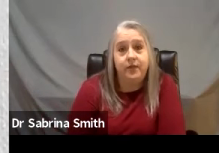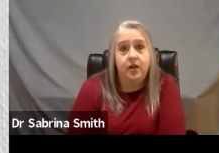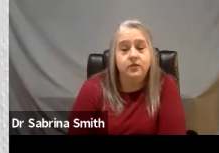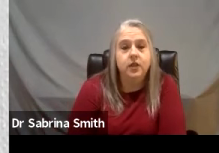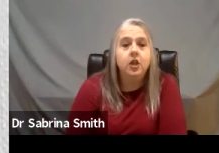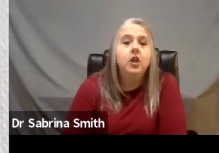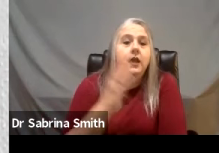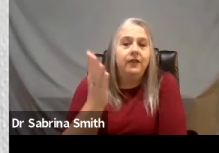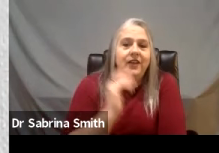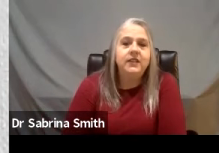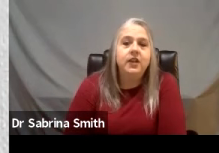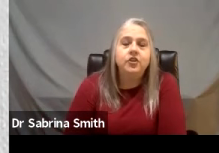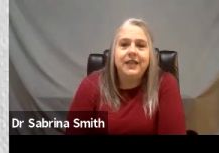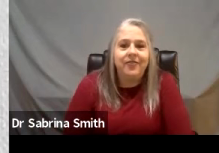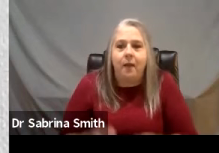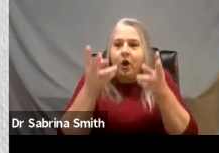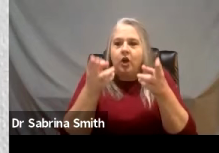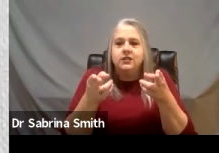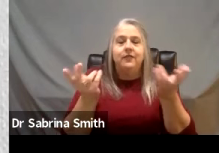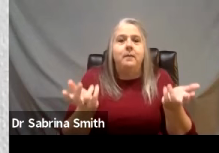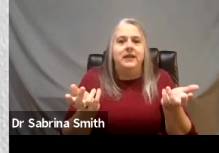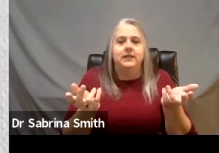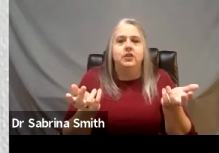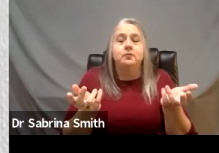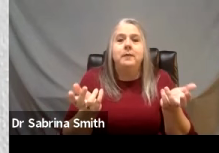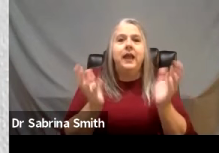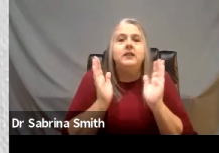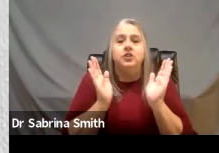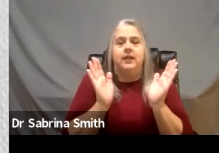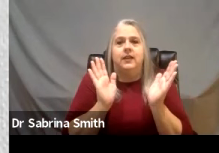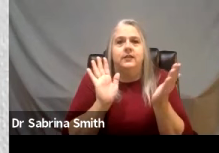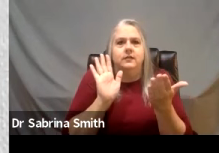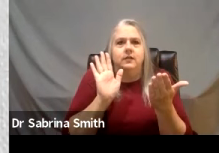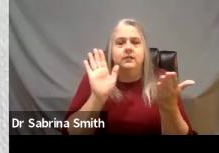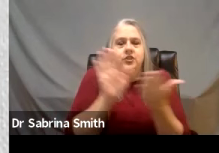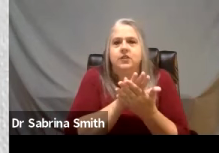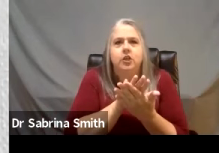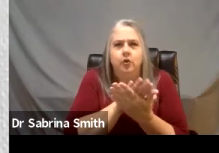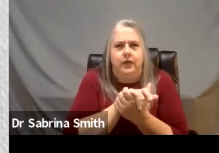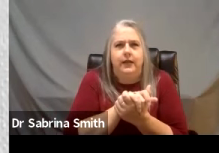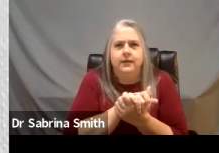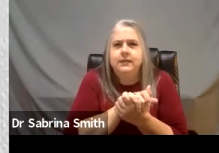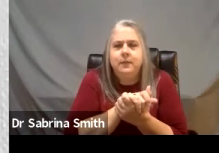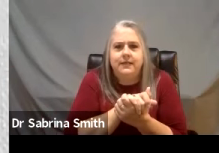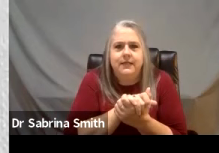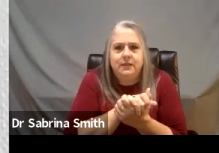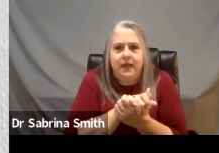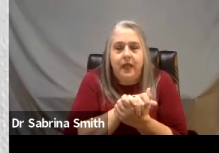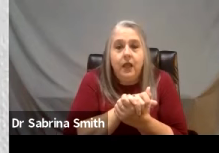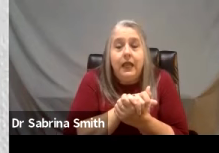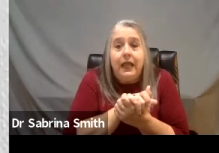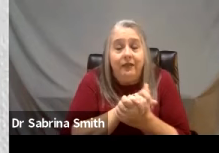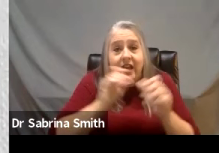out something else. If I didn't understand that part of the message, maybe it just skewed and it doesn't make sense